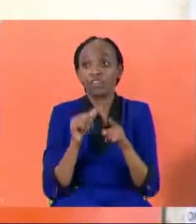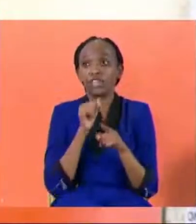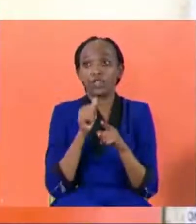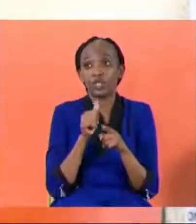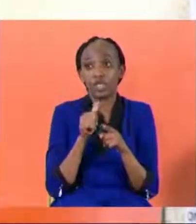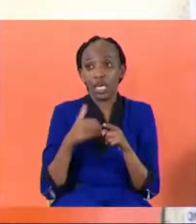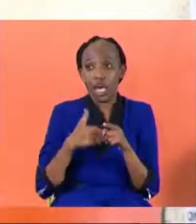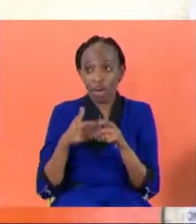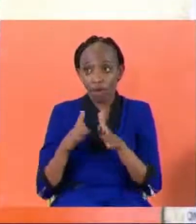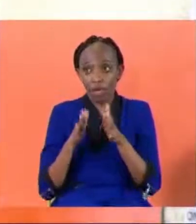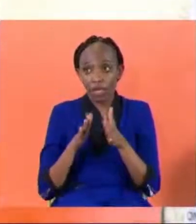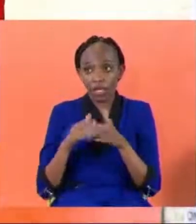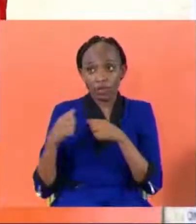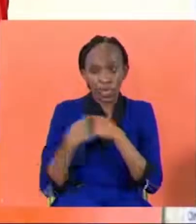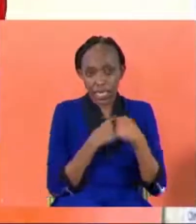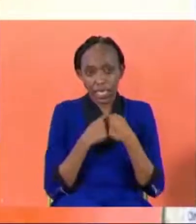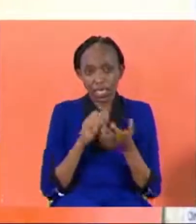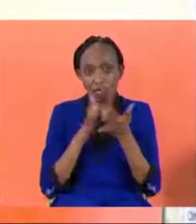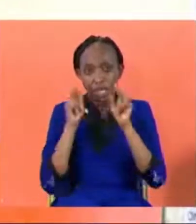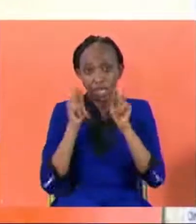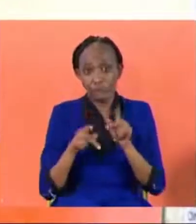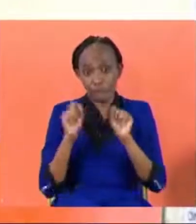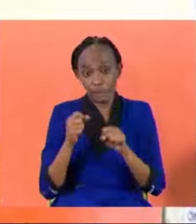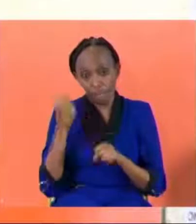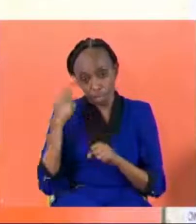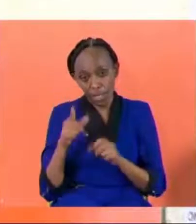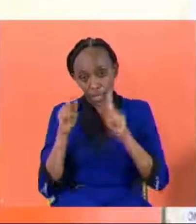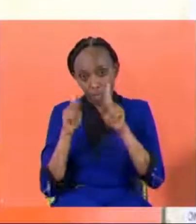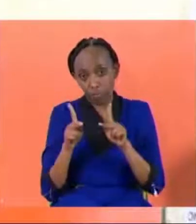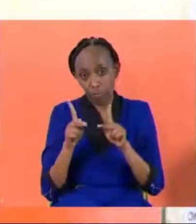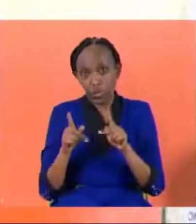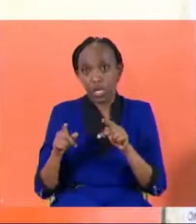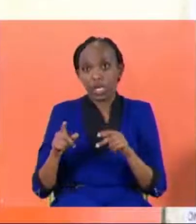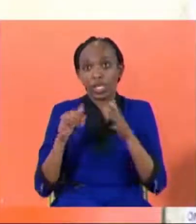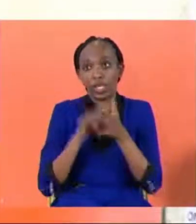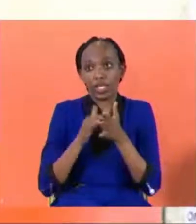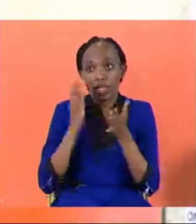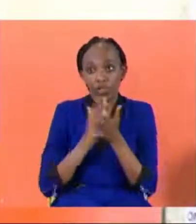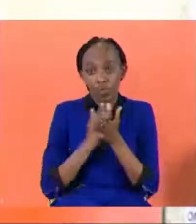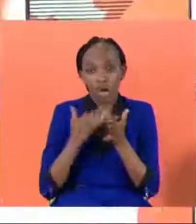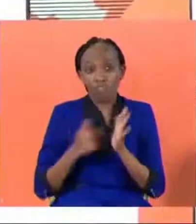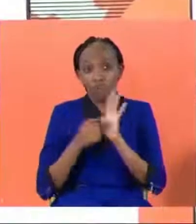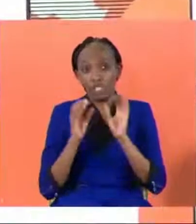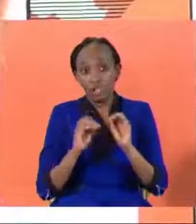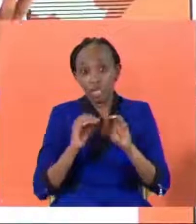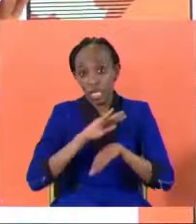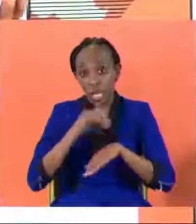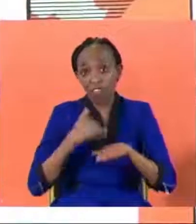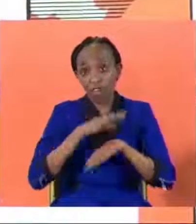find a way to be able to tell it in a way that people can understand, people feel connected to, then there really is no point in having all of